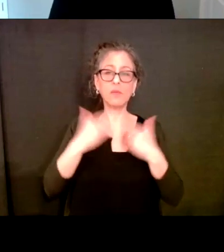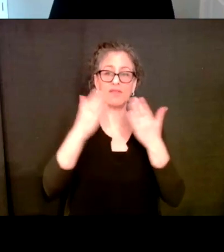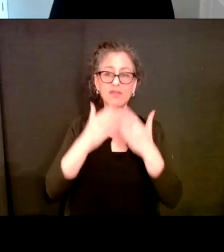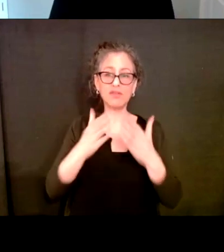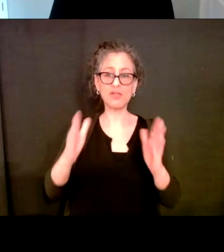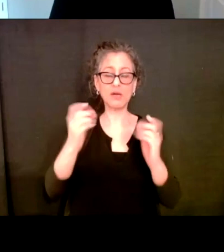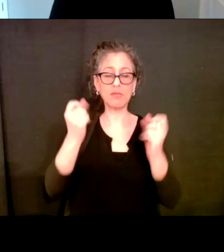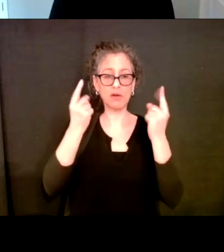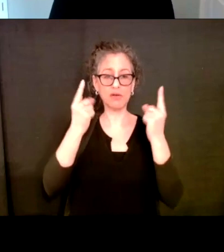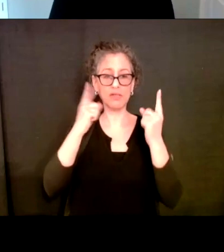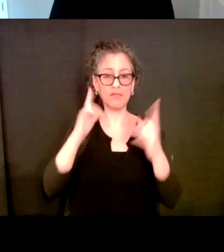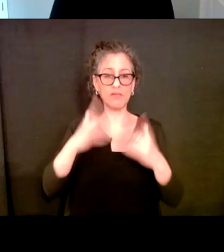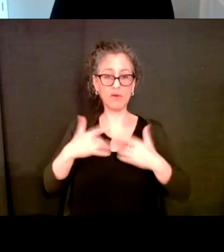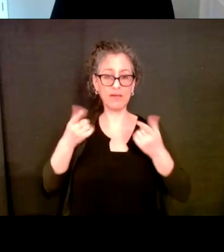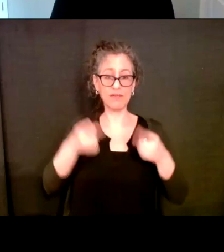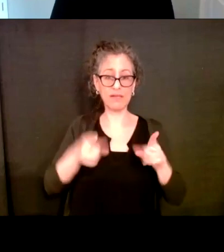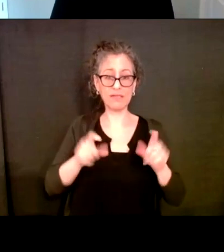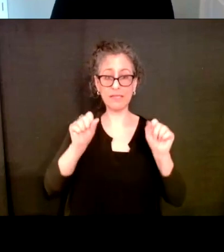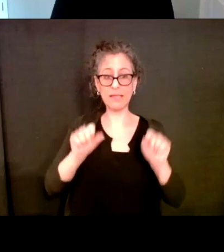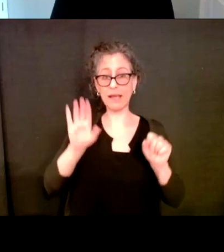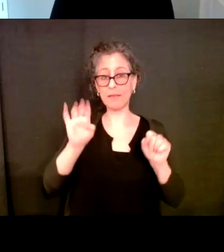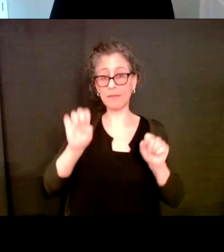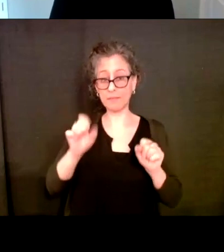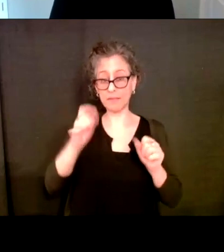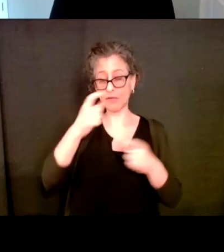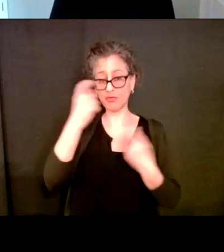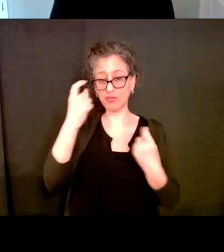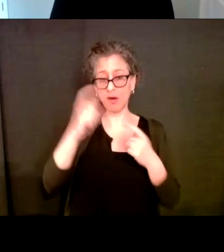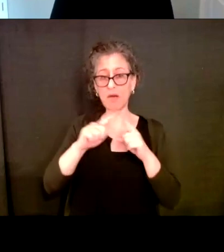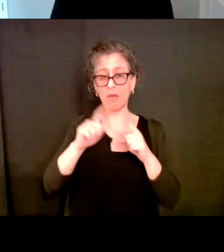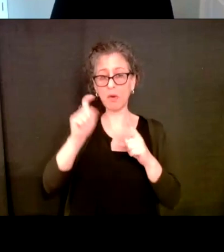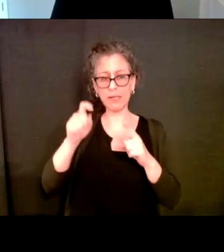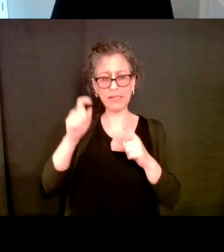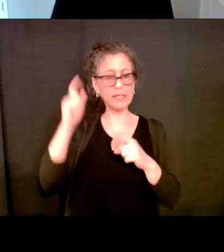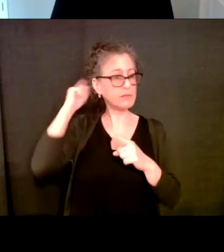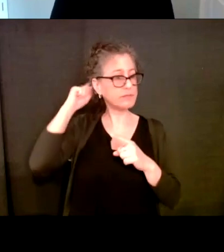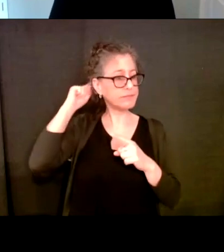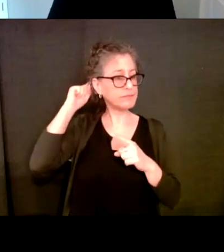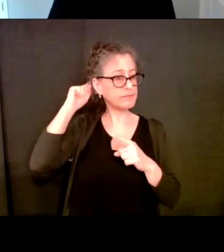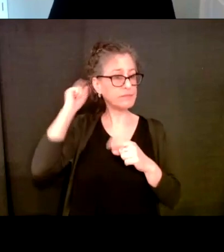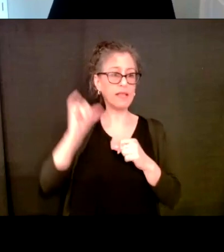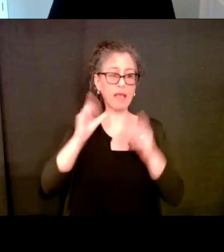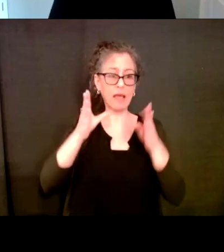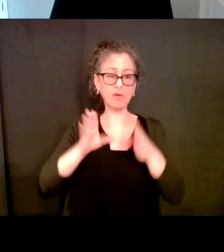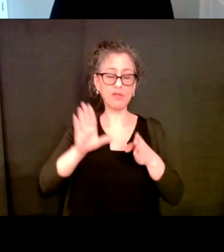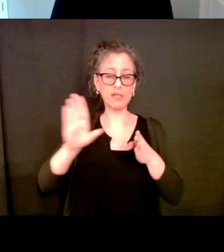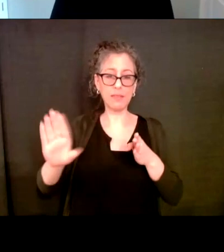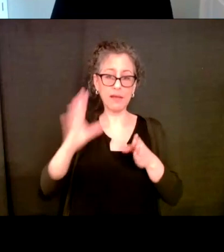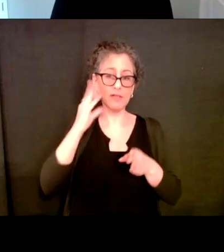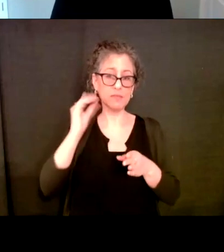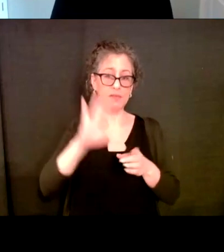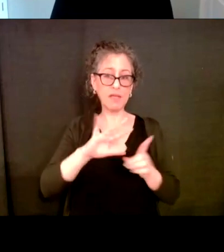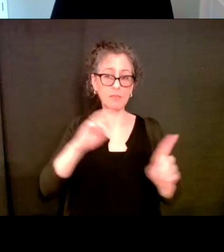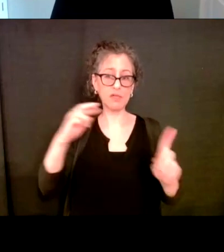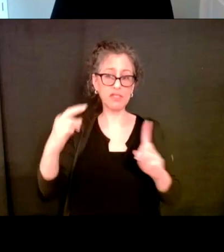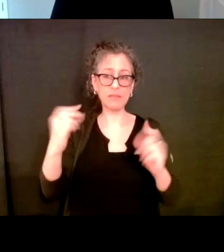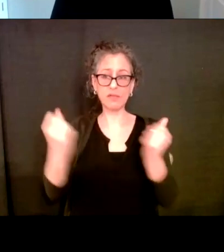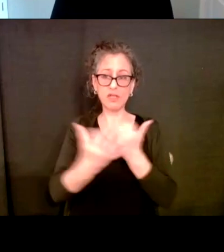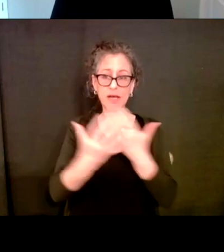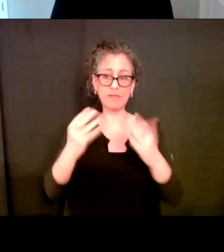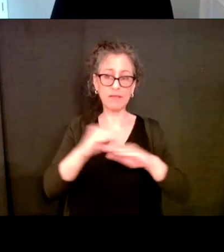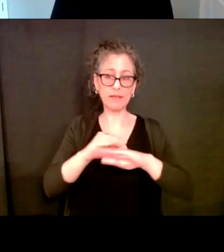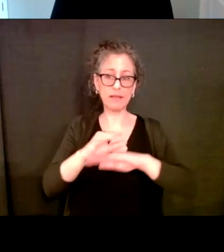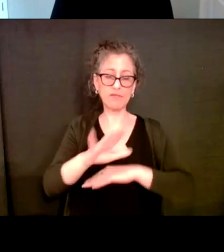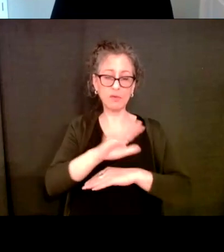of events that can be traumatic, we need to be mindful of the person's individual experience and their perception and everything that influences